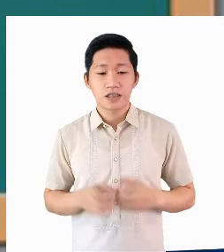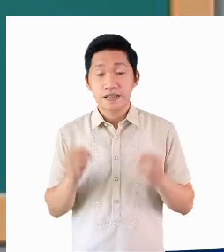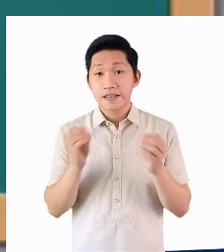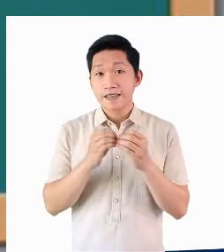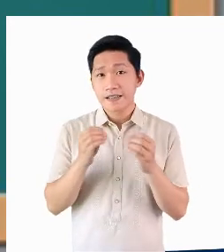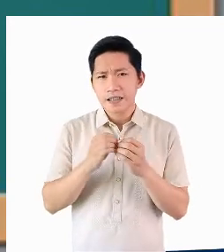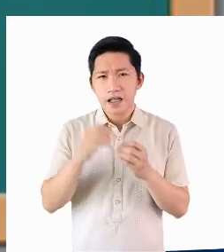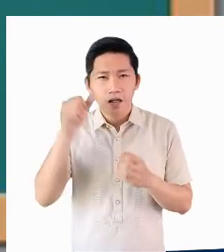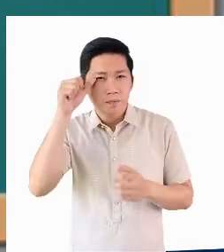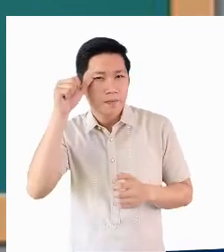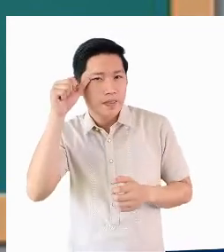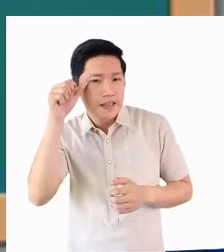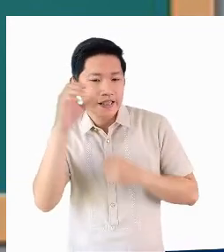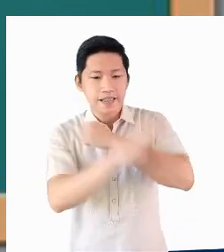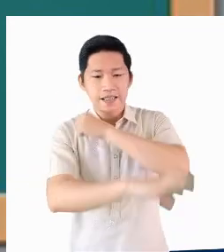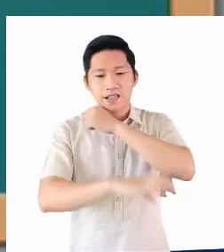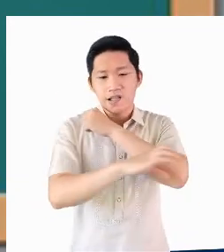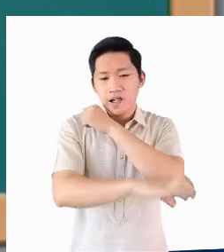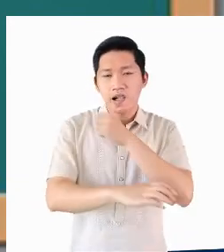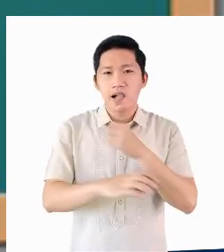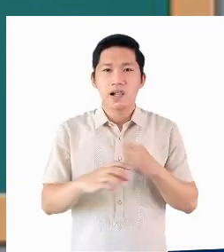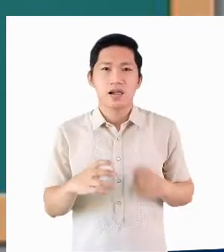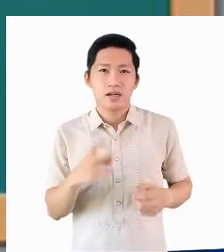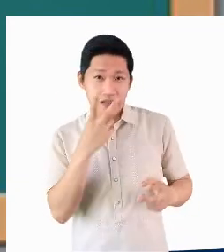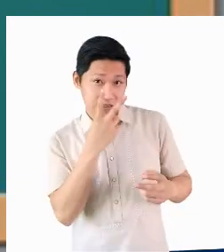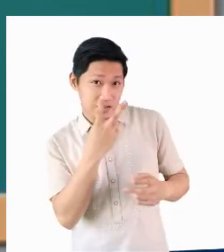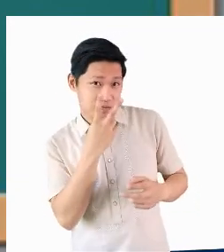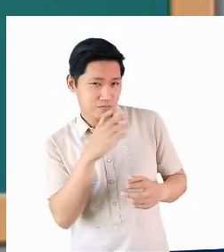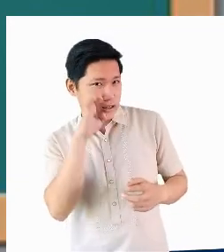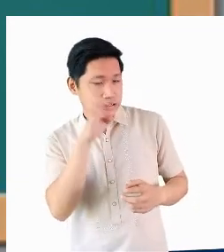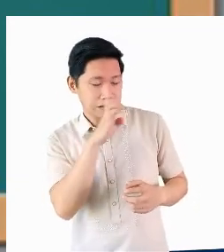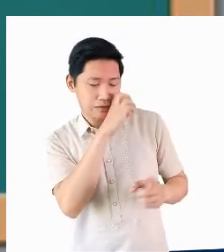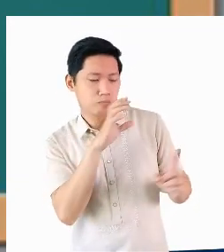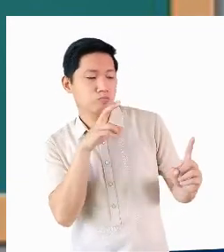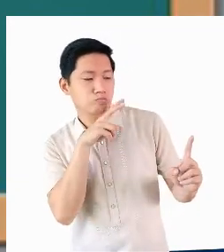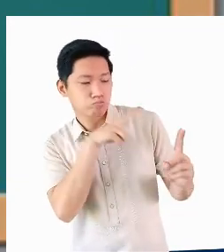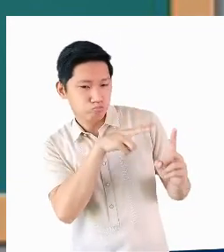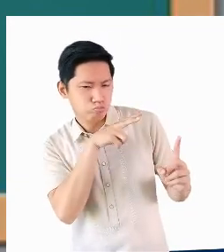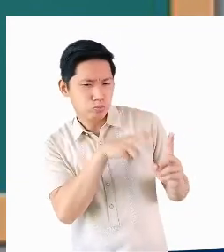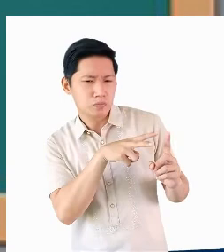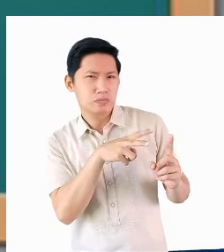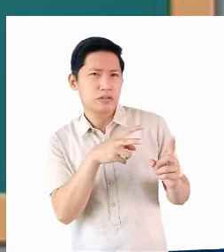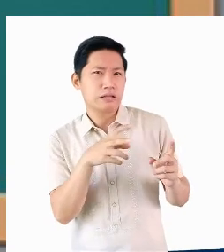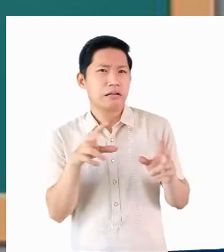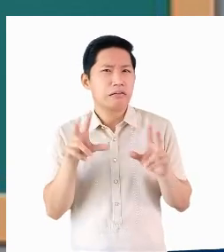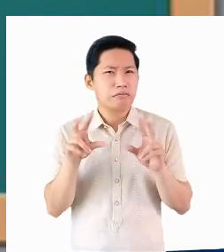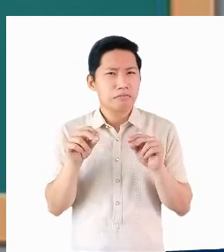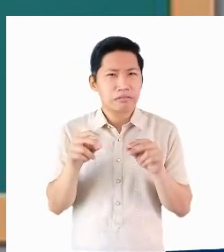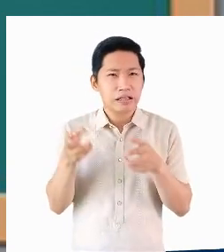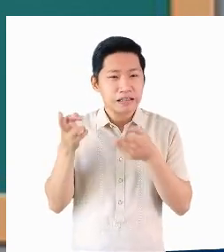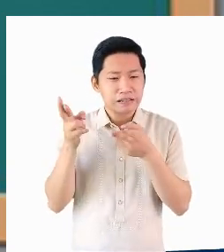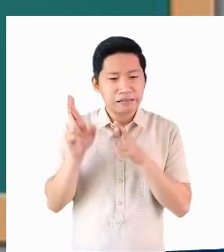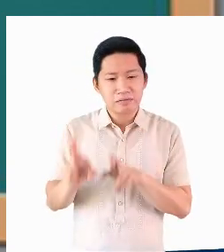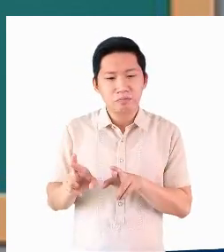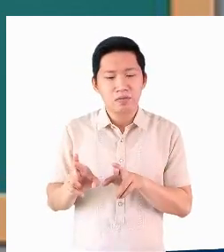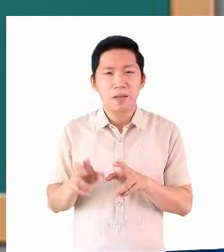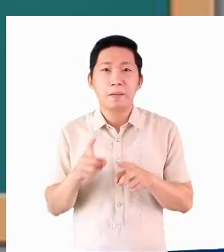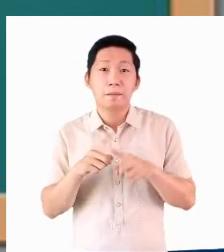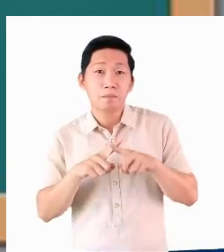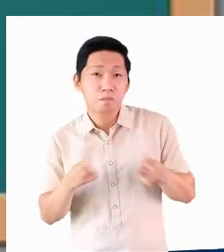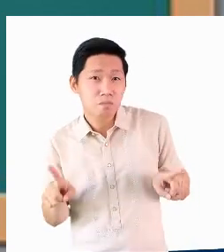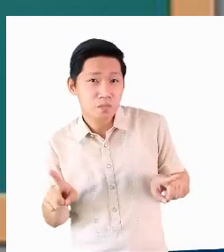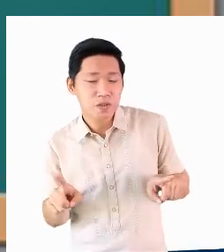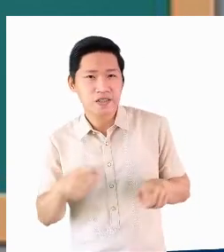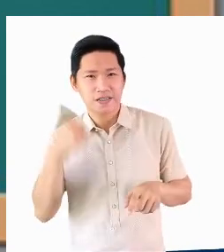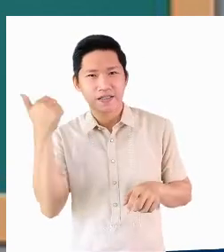In some Asian countries, direct eye contact is considered disrespectful and rude. In others, it